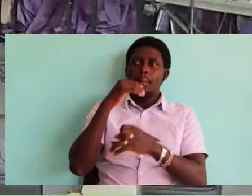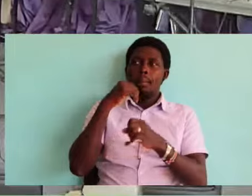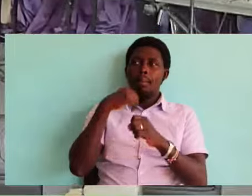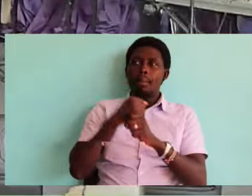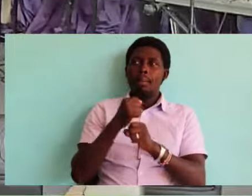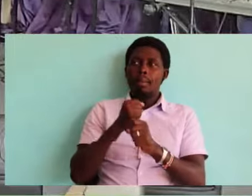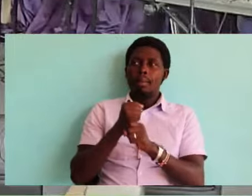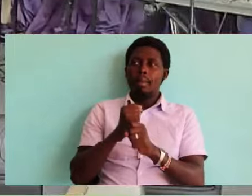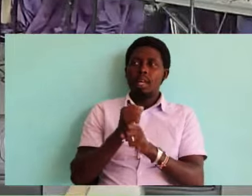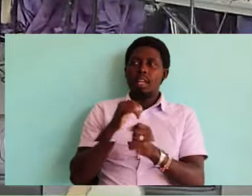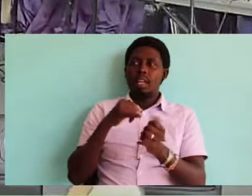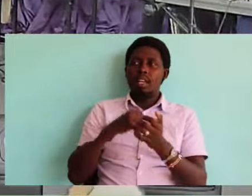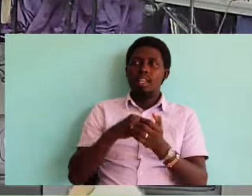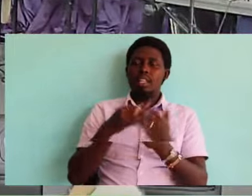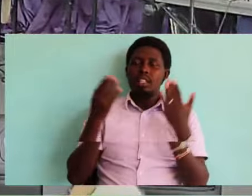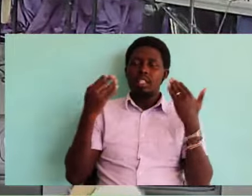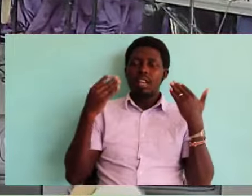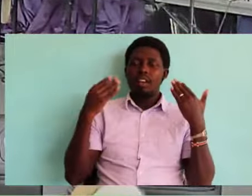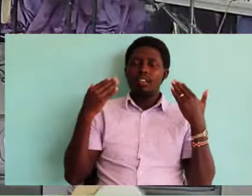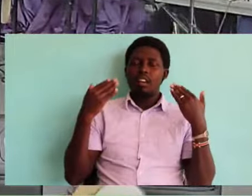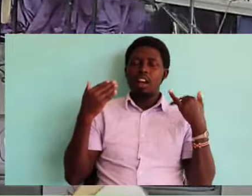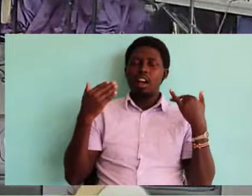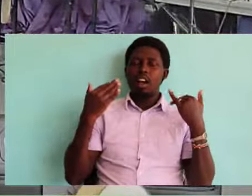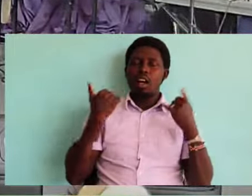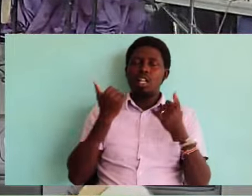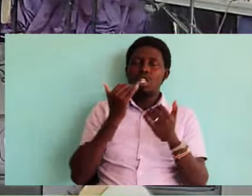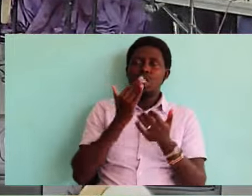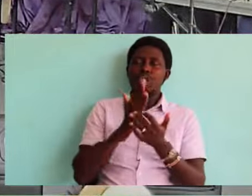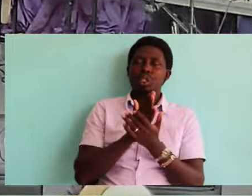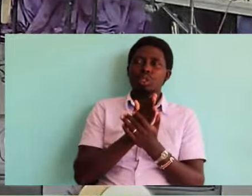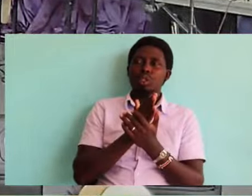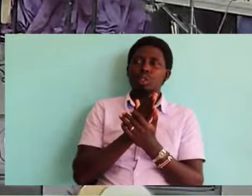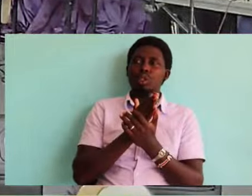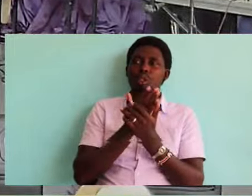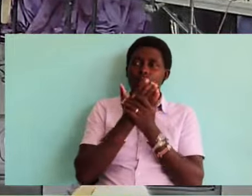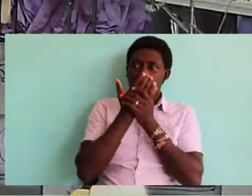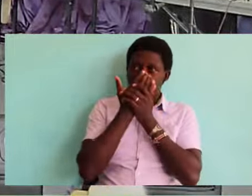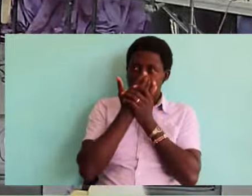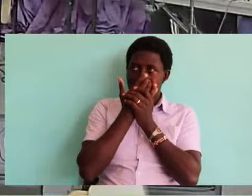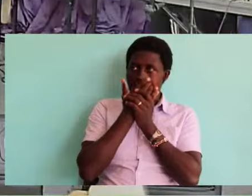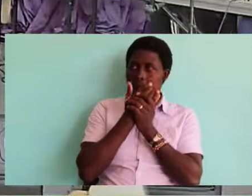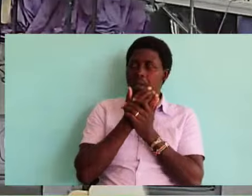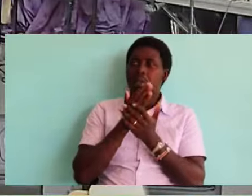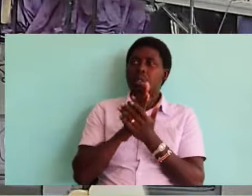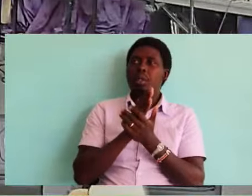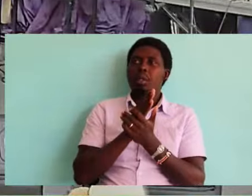God, make it ever true.